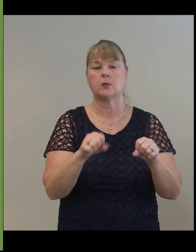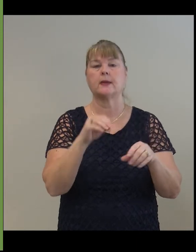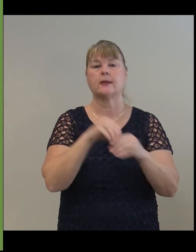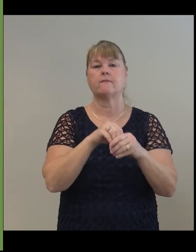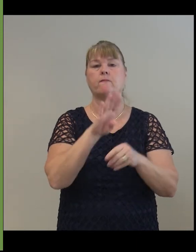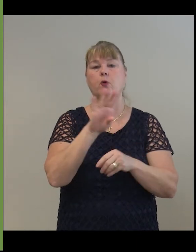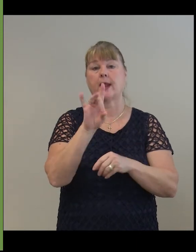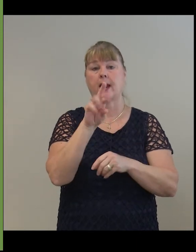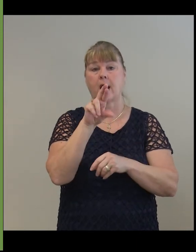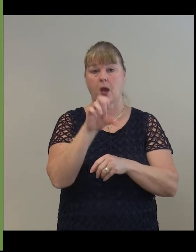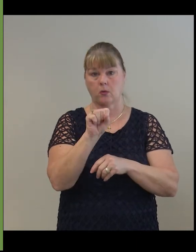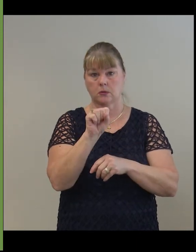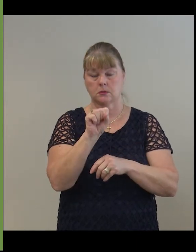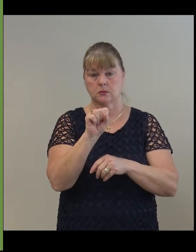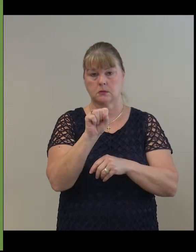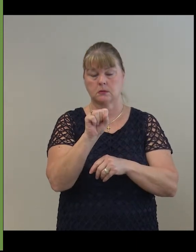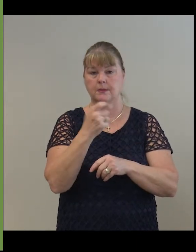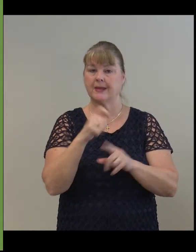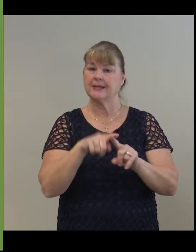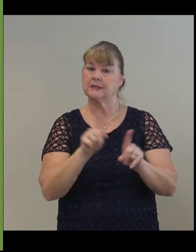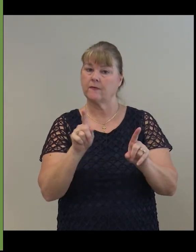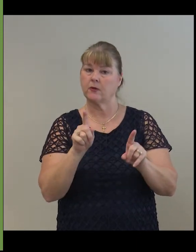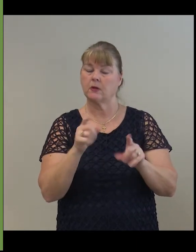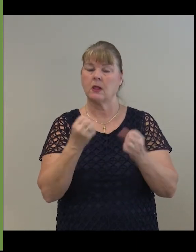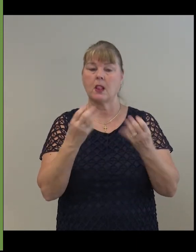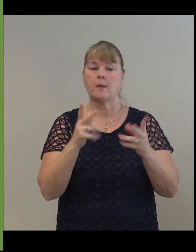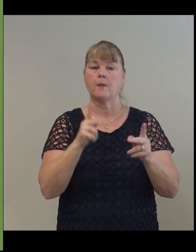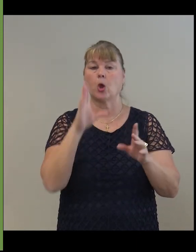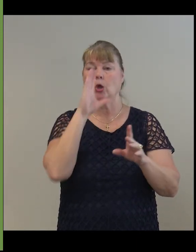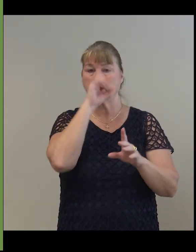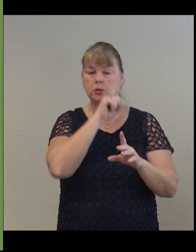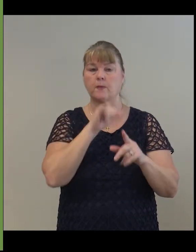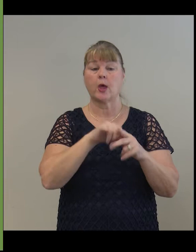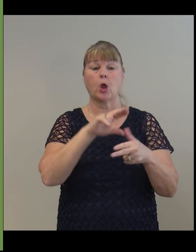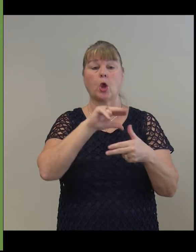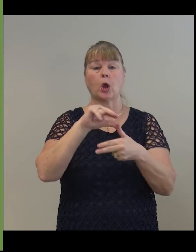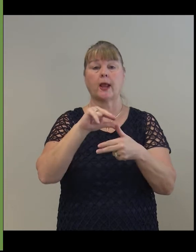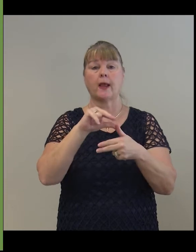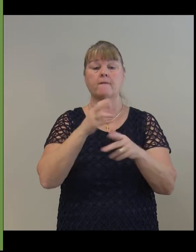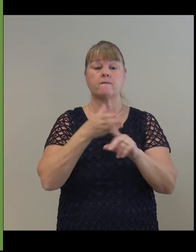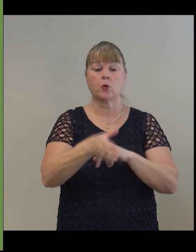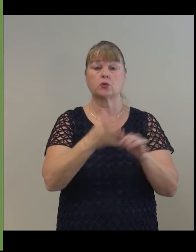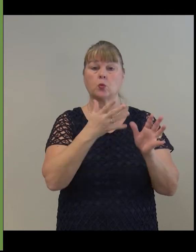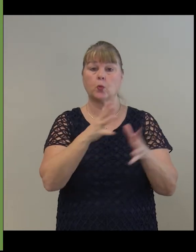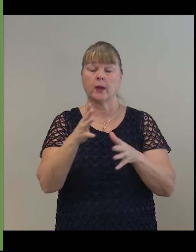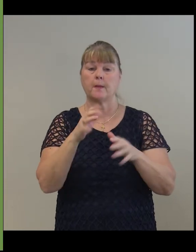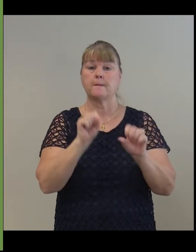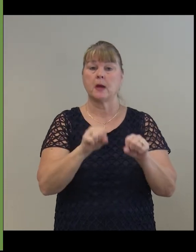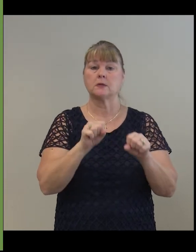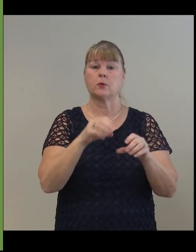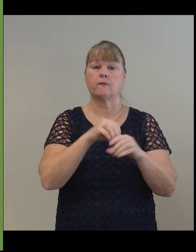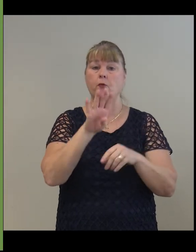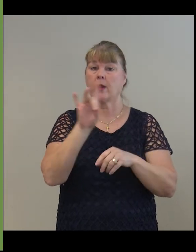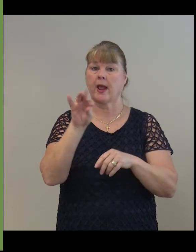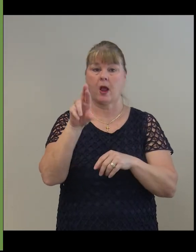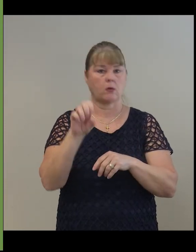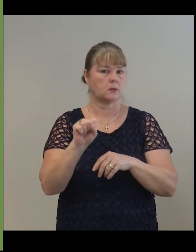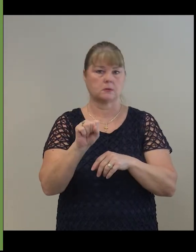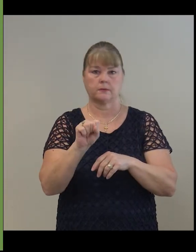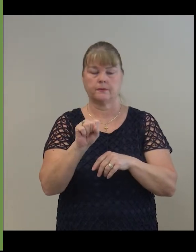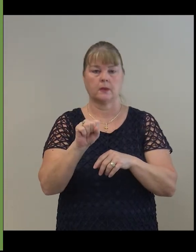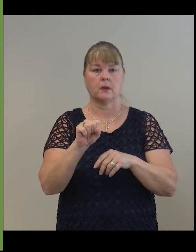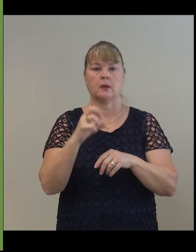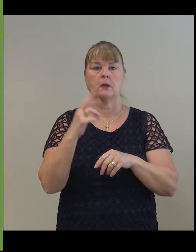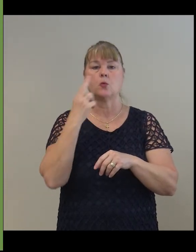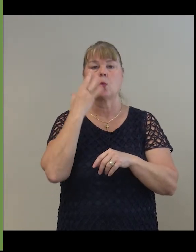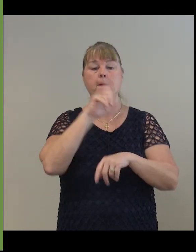that hurricane force winds would be possible within 48 hours. The reason they base it off of tropical storm force winds is